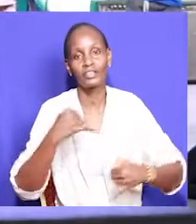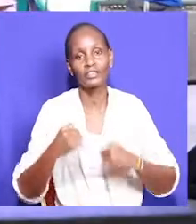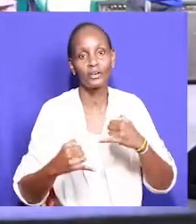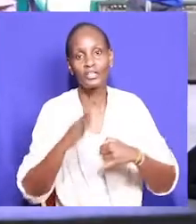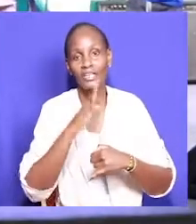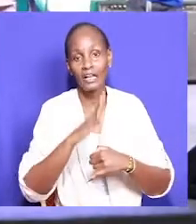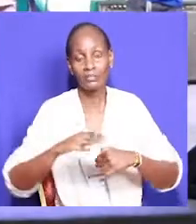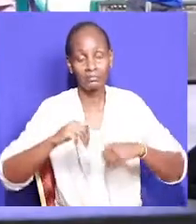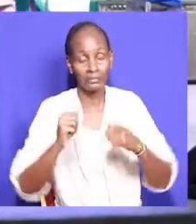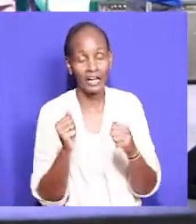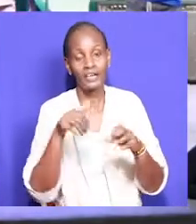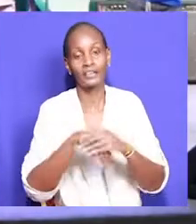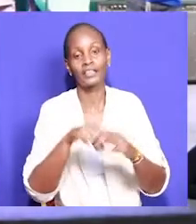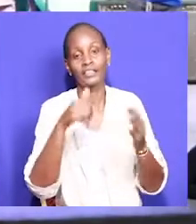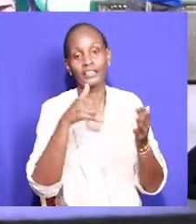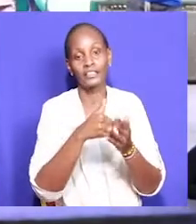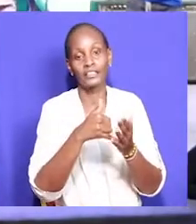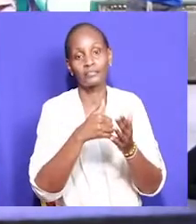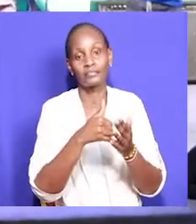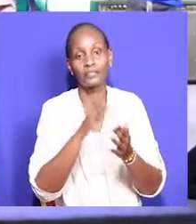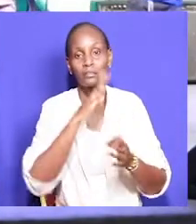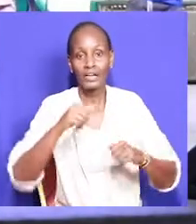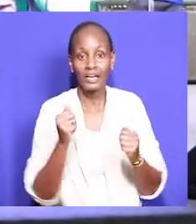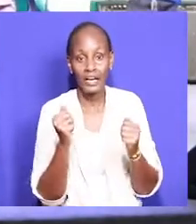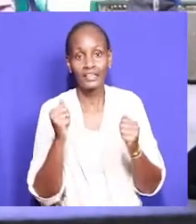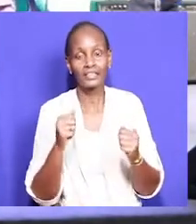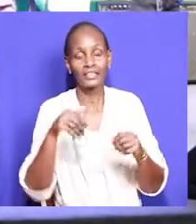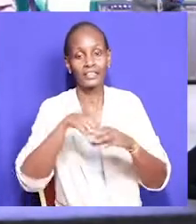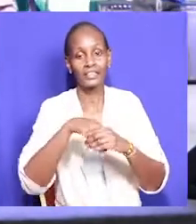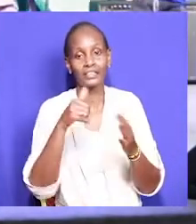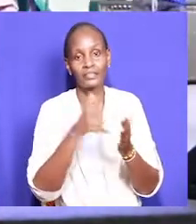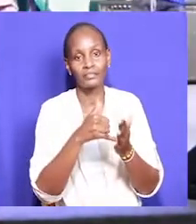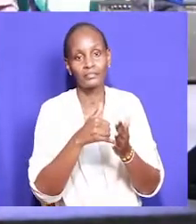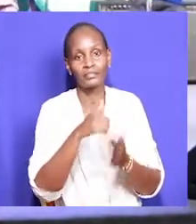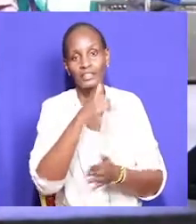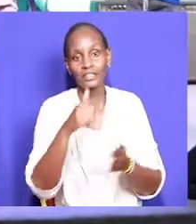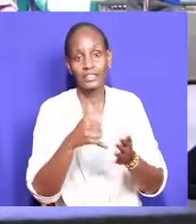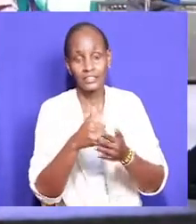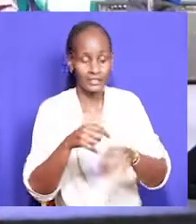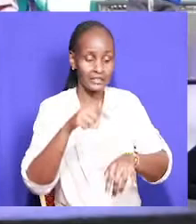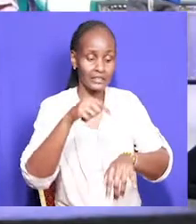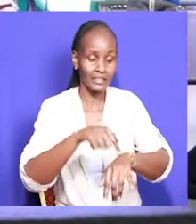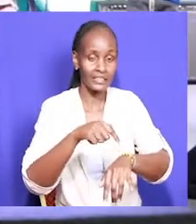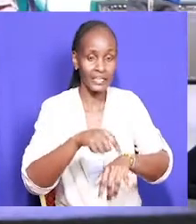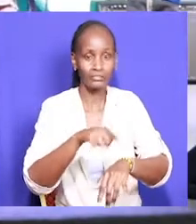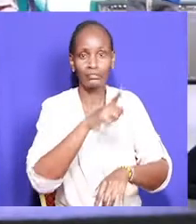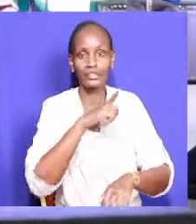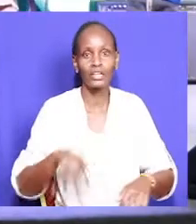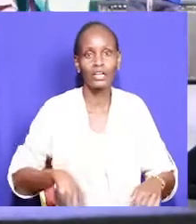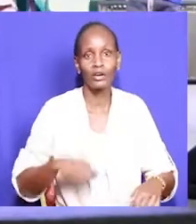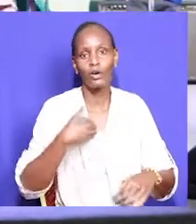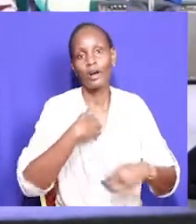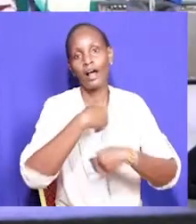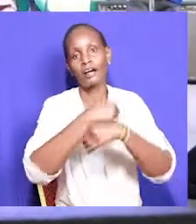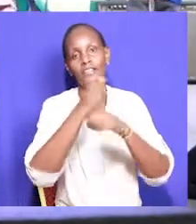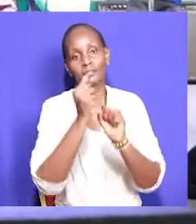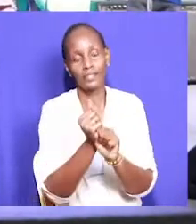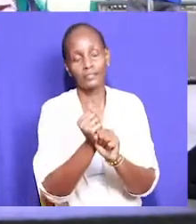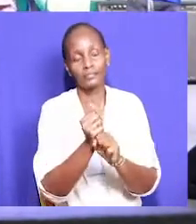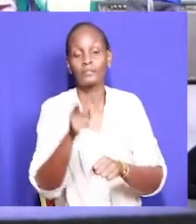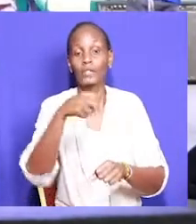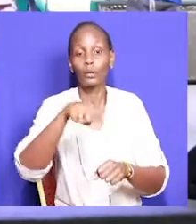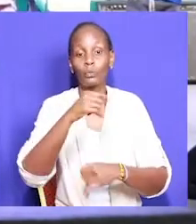will rejoice and be glad in it, and be glad in it. This is the time that the Lord